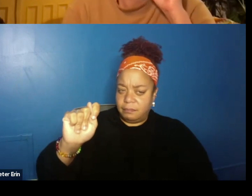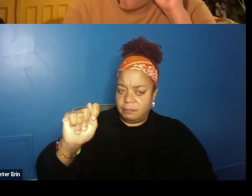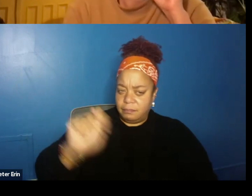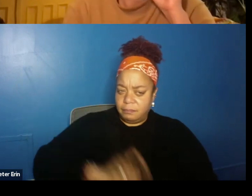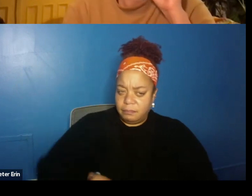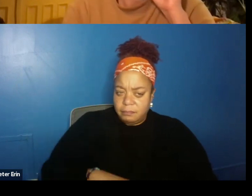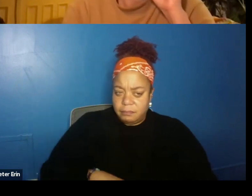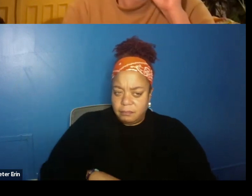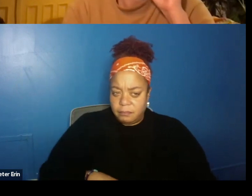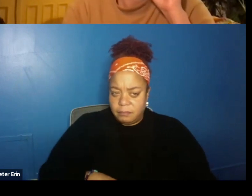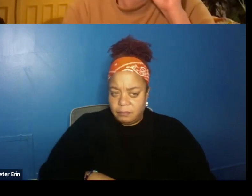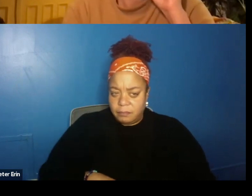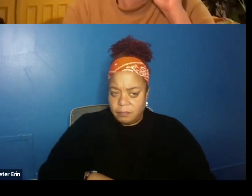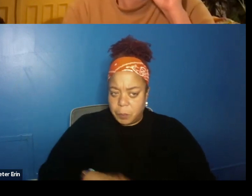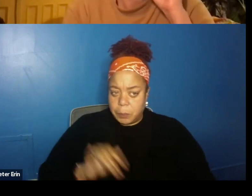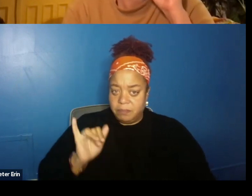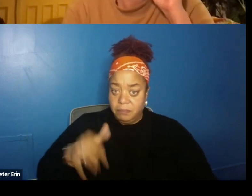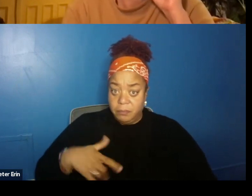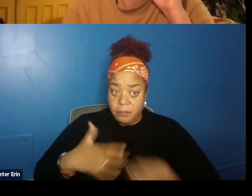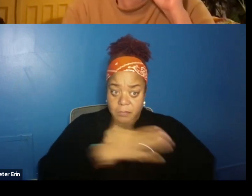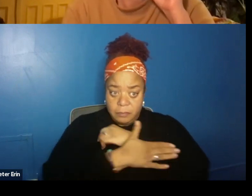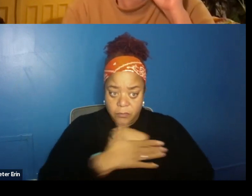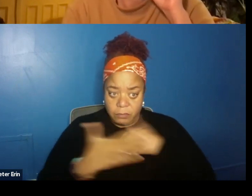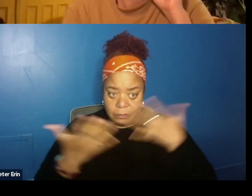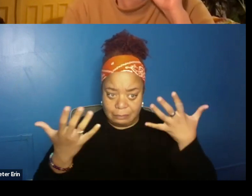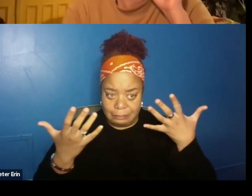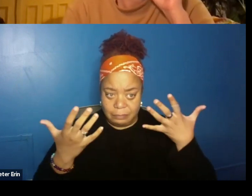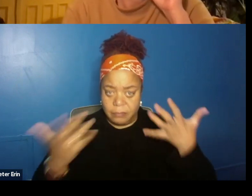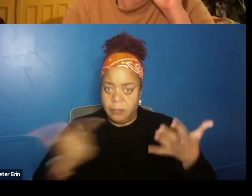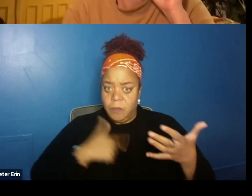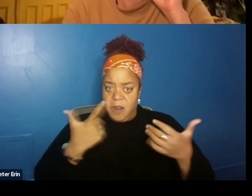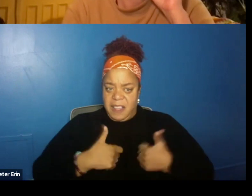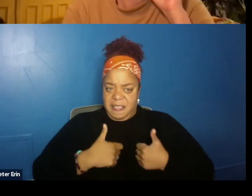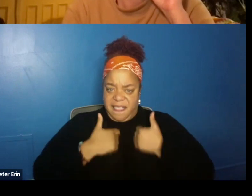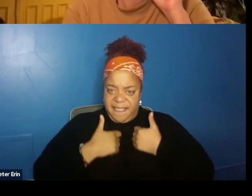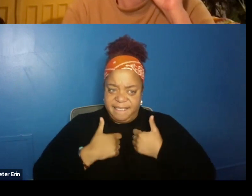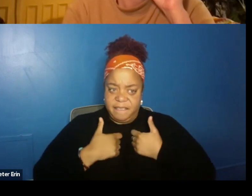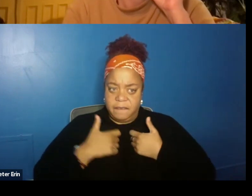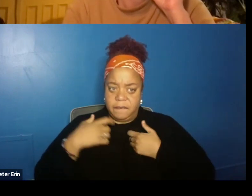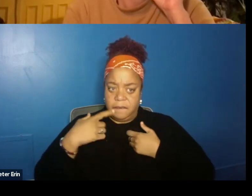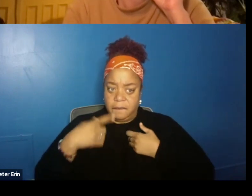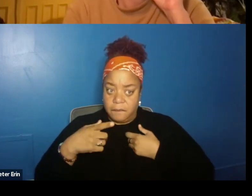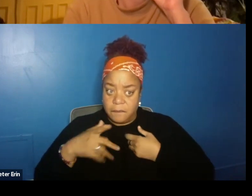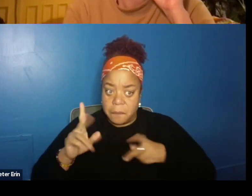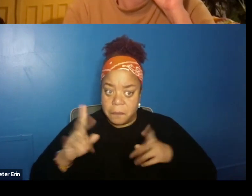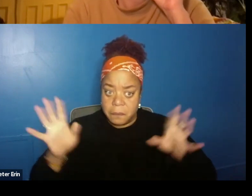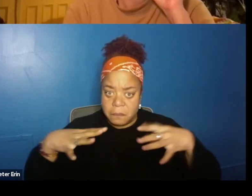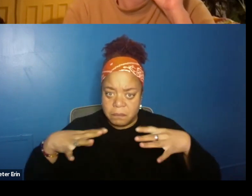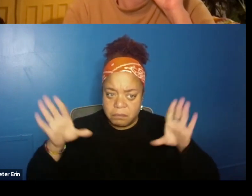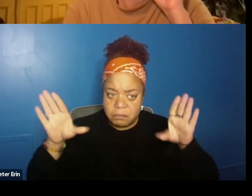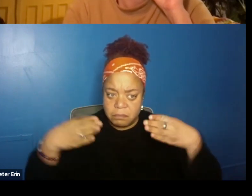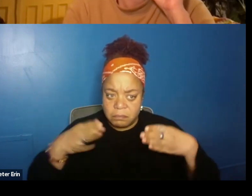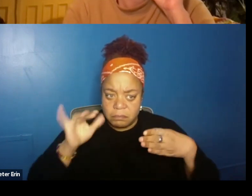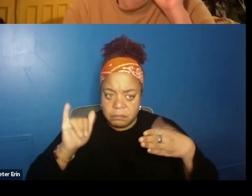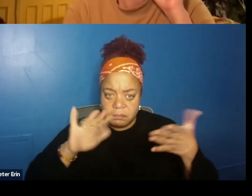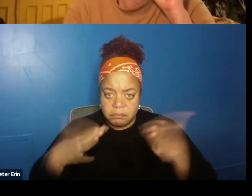take up, make urgent in the same way that they did George Floyd's death. Now, Regis Korchinski-Paquette's mother